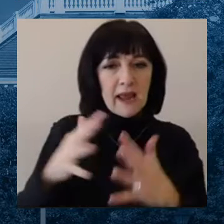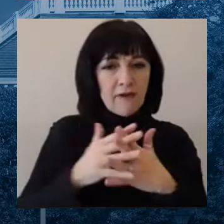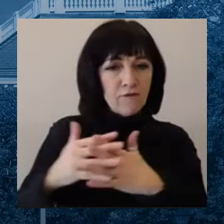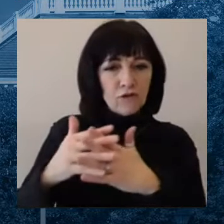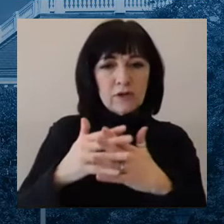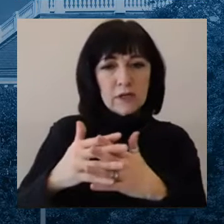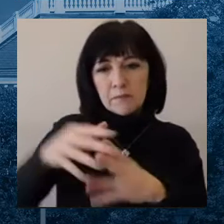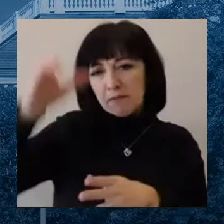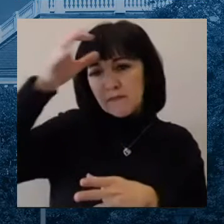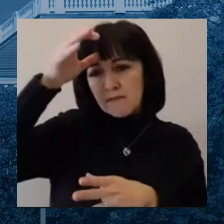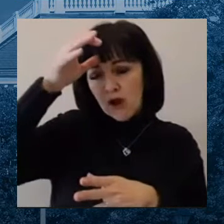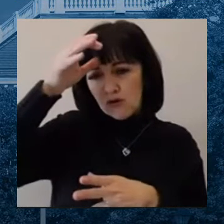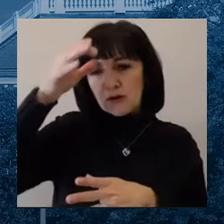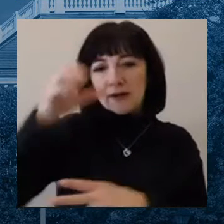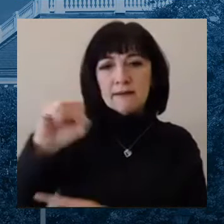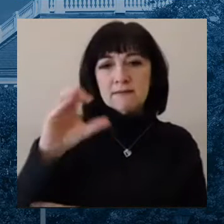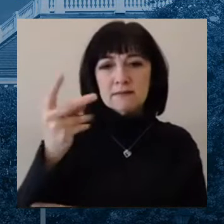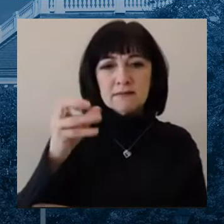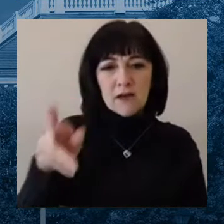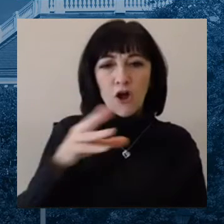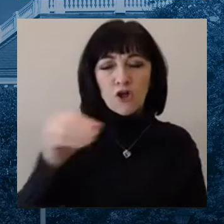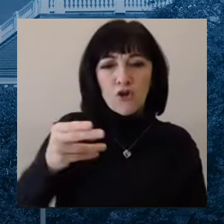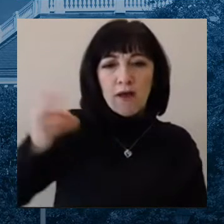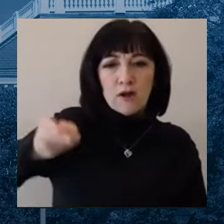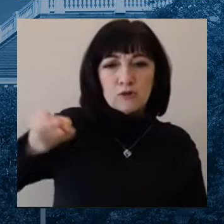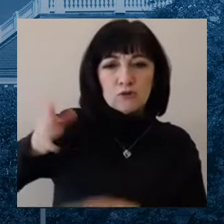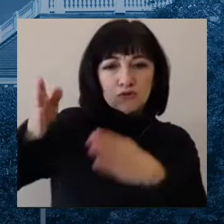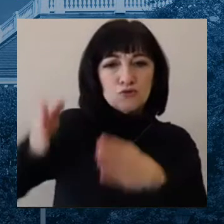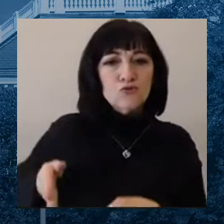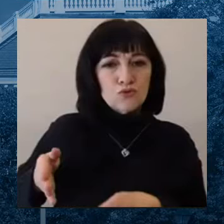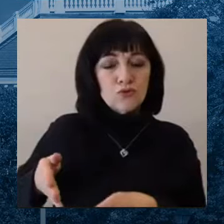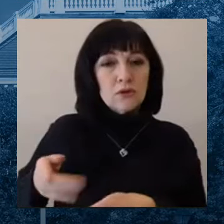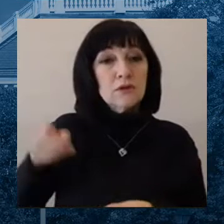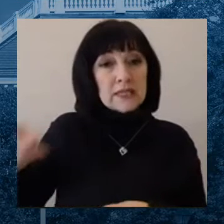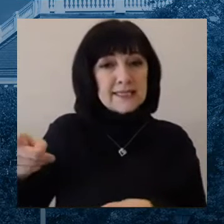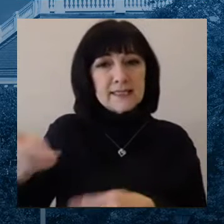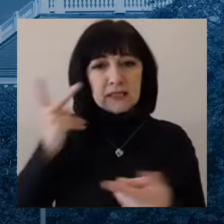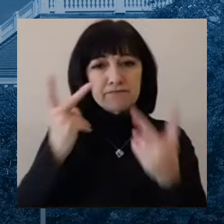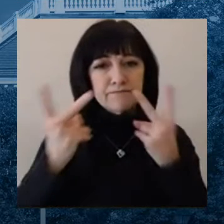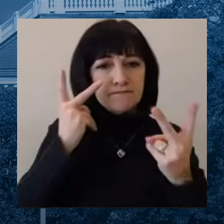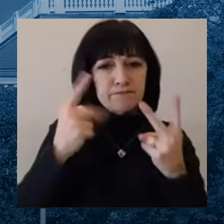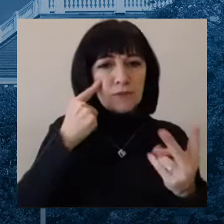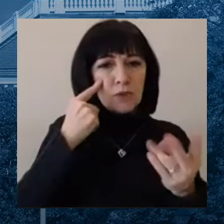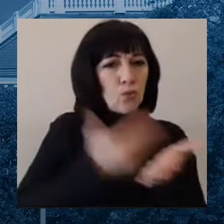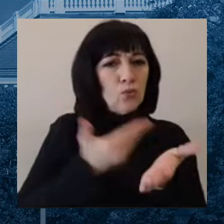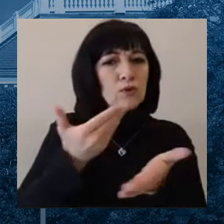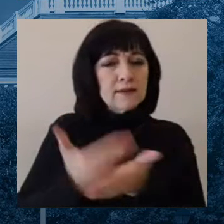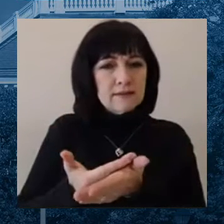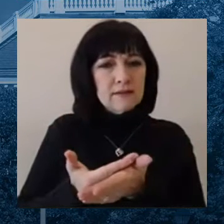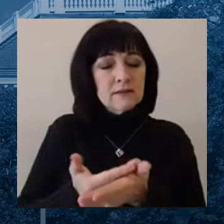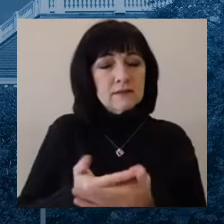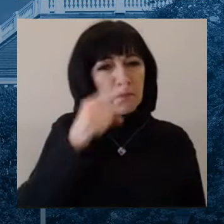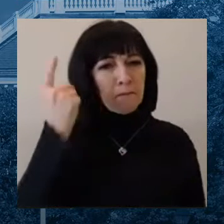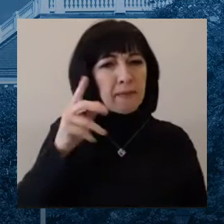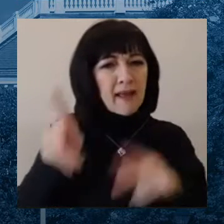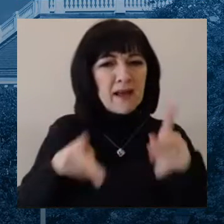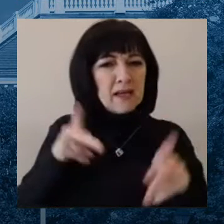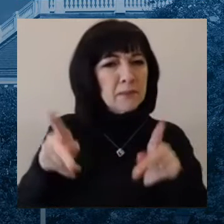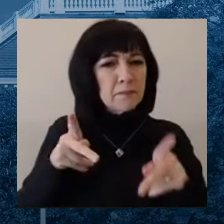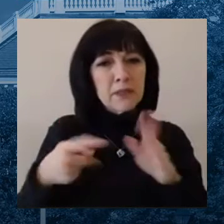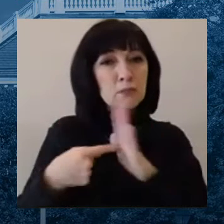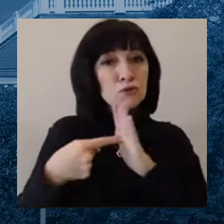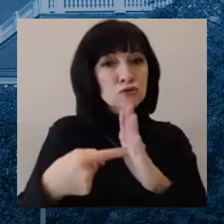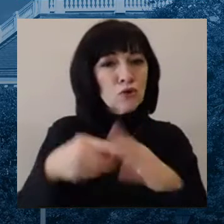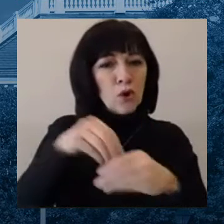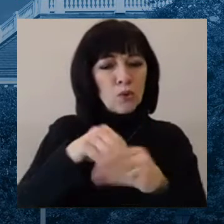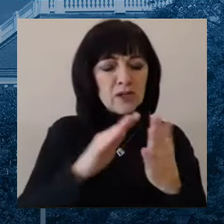educator, and historian, witnessed how Black people were underrepresented in books and conversations